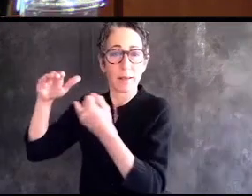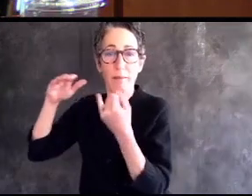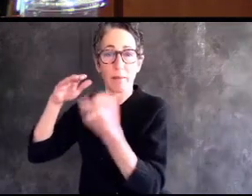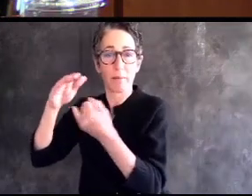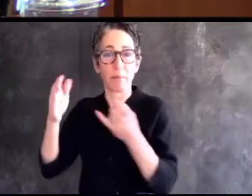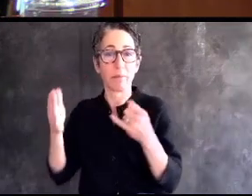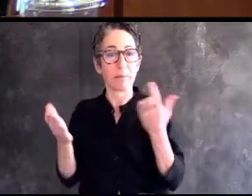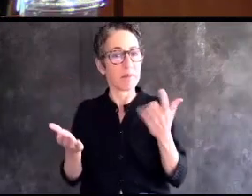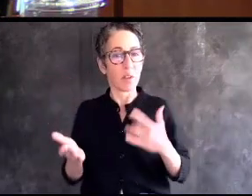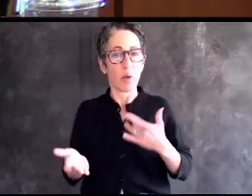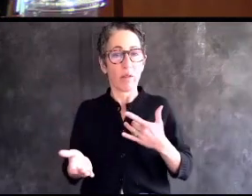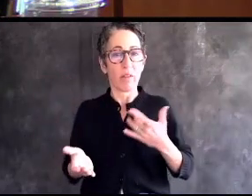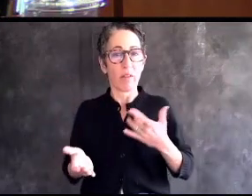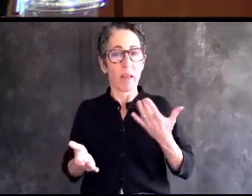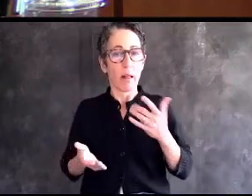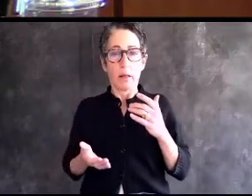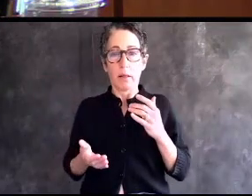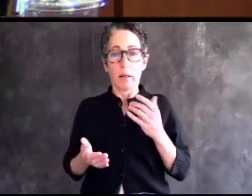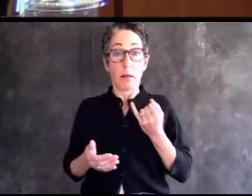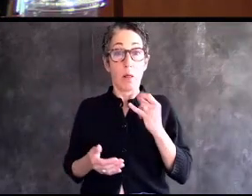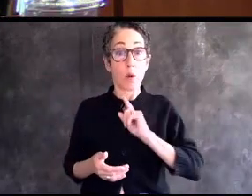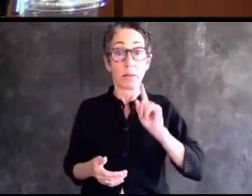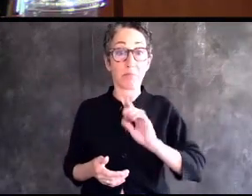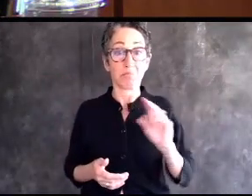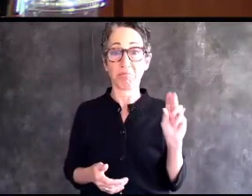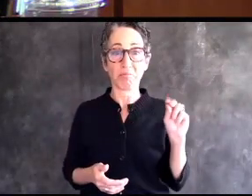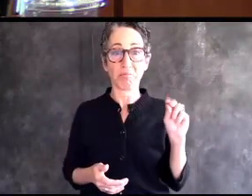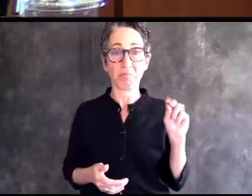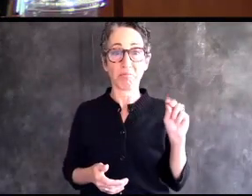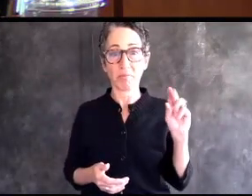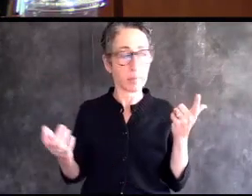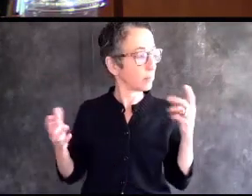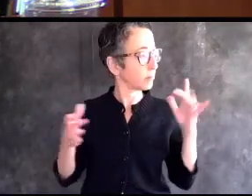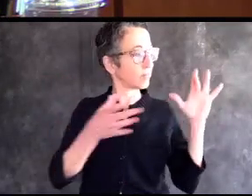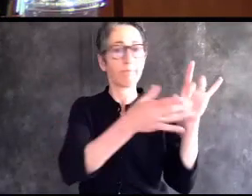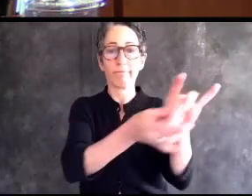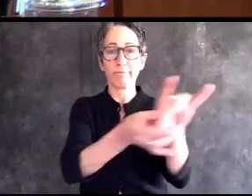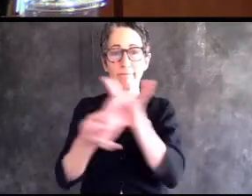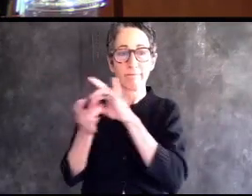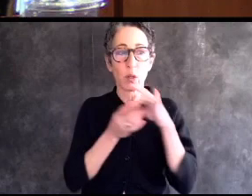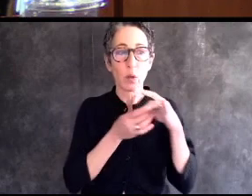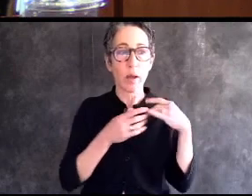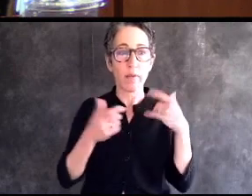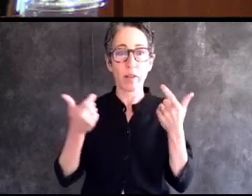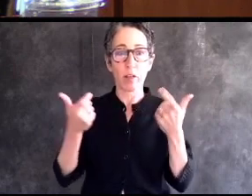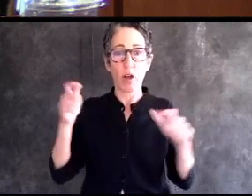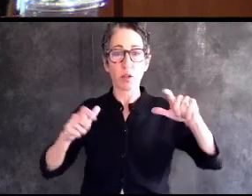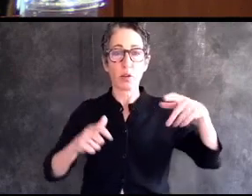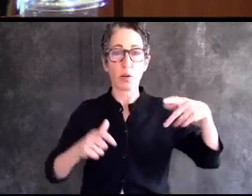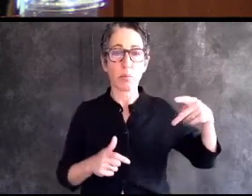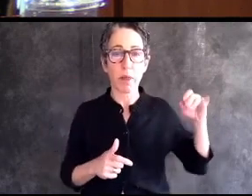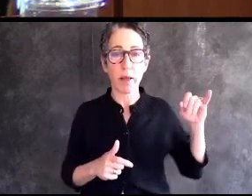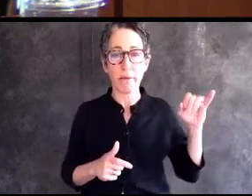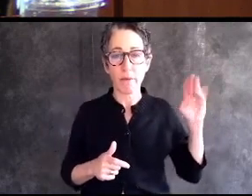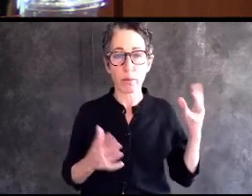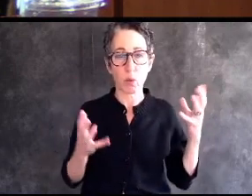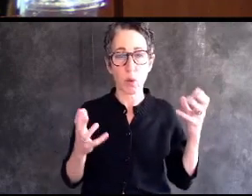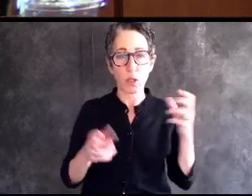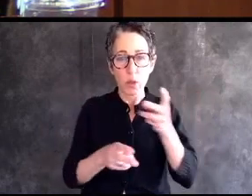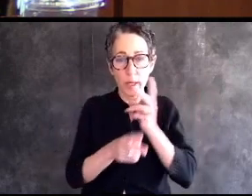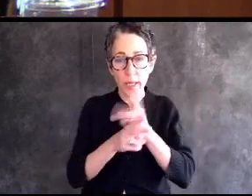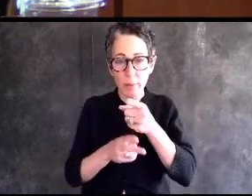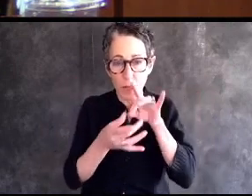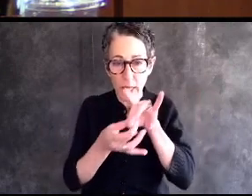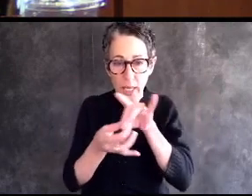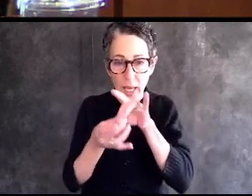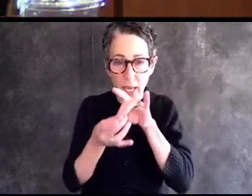the misaligned incentive of the shareholders of large platforms want you to keep you engaged in a fast